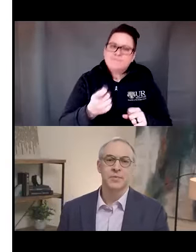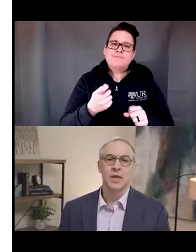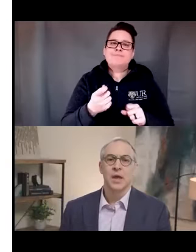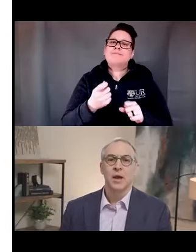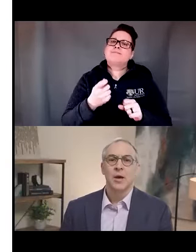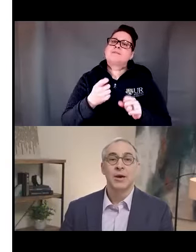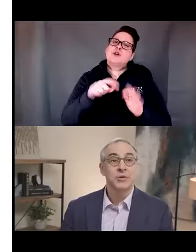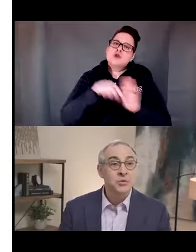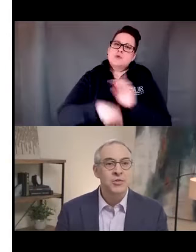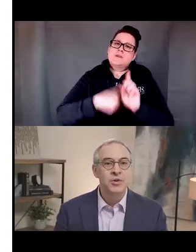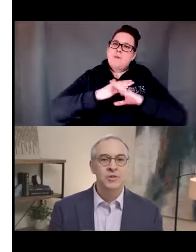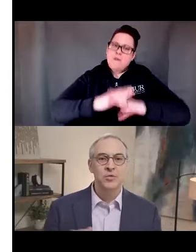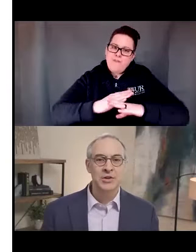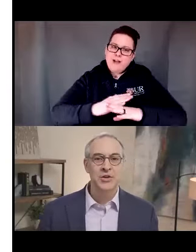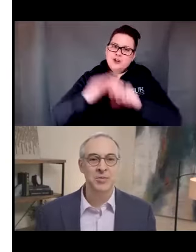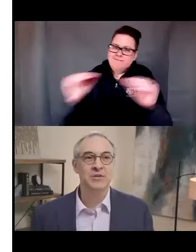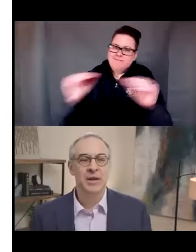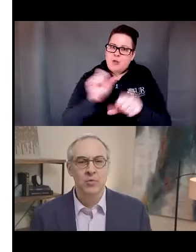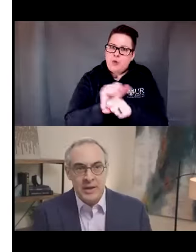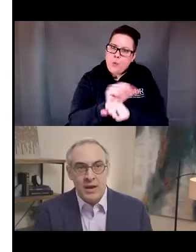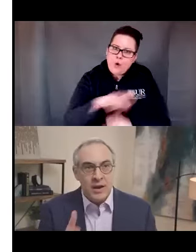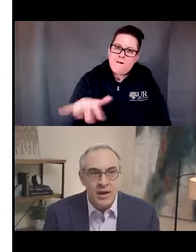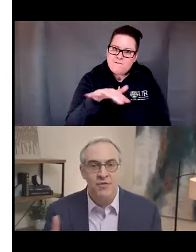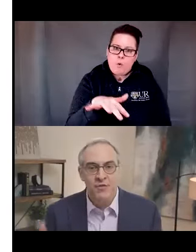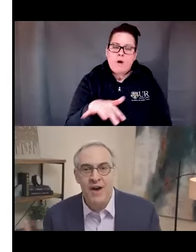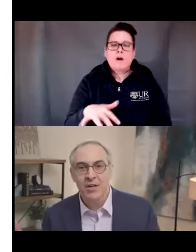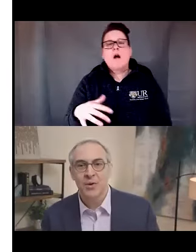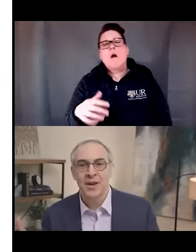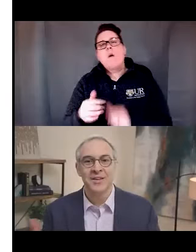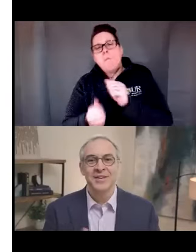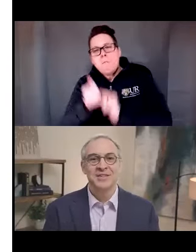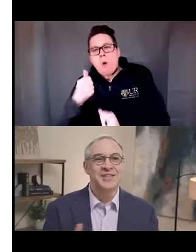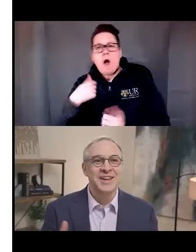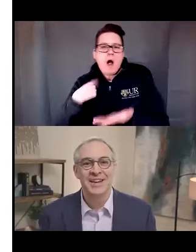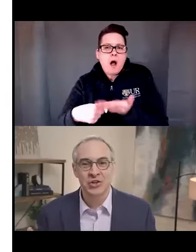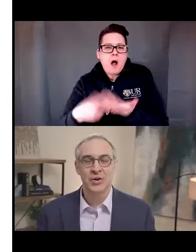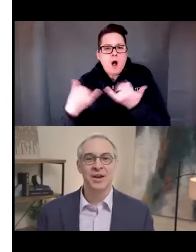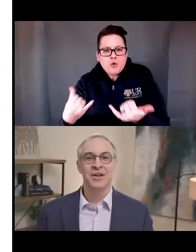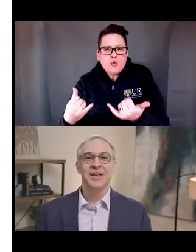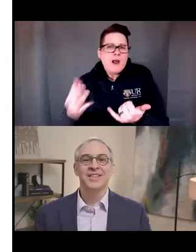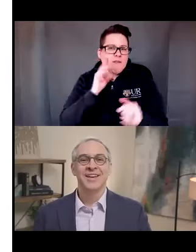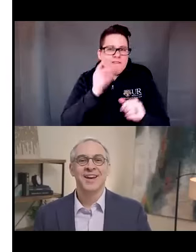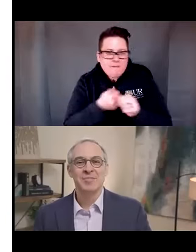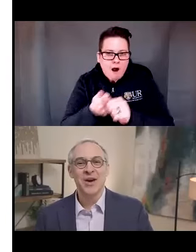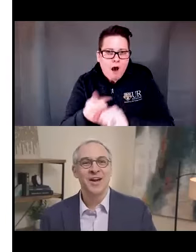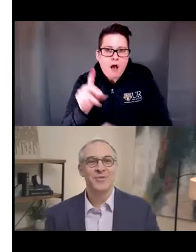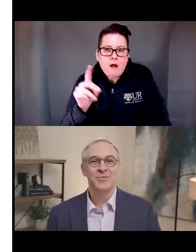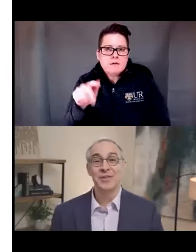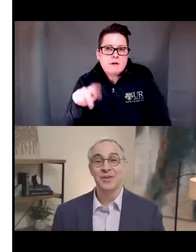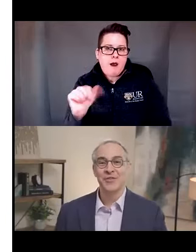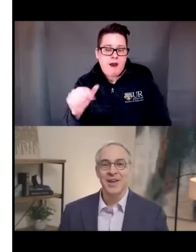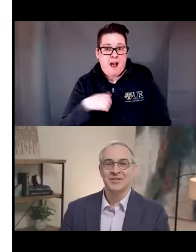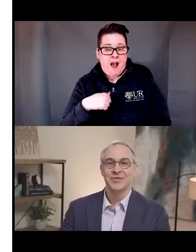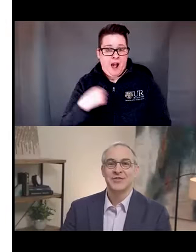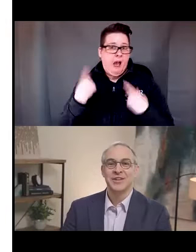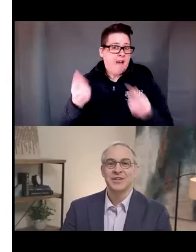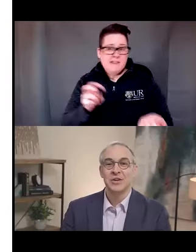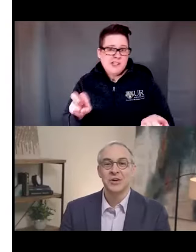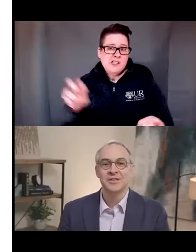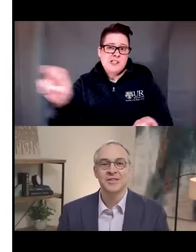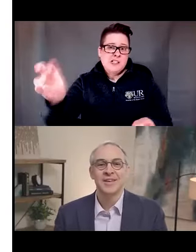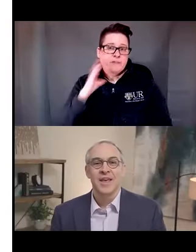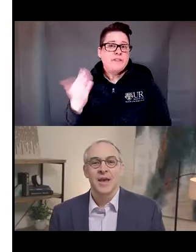prevention. About 2/3 of what I talk about today will be kind of following this data trail that I've been on really for the last